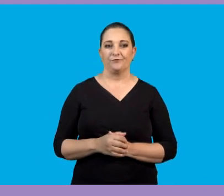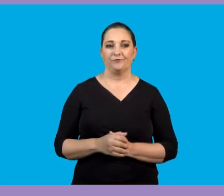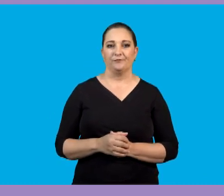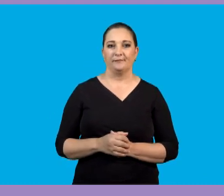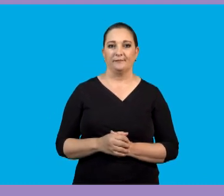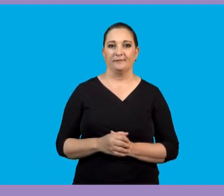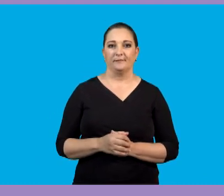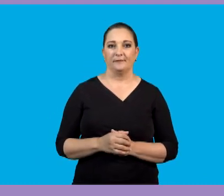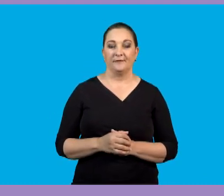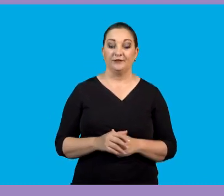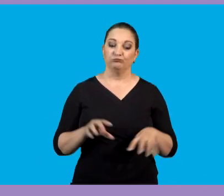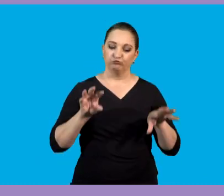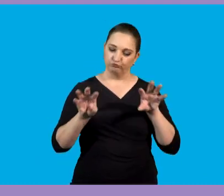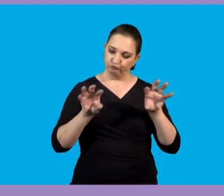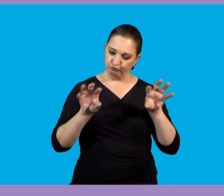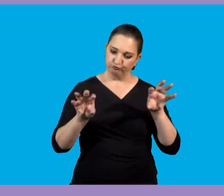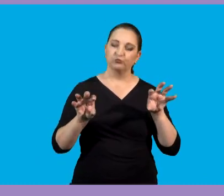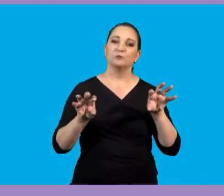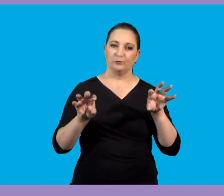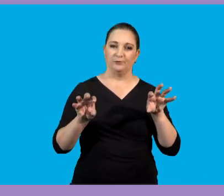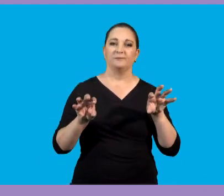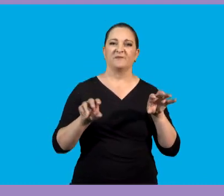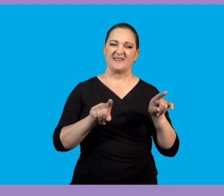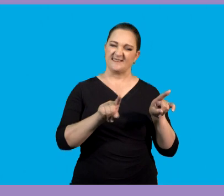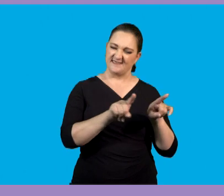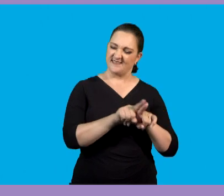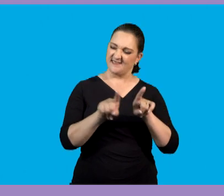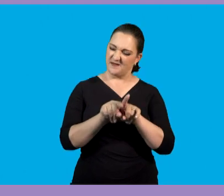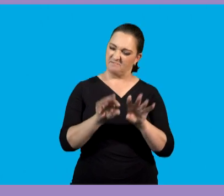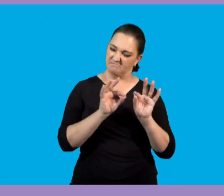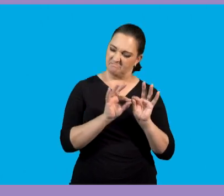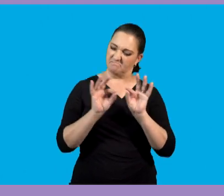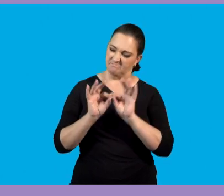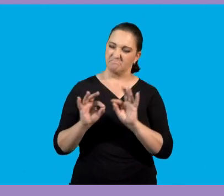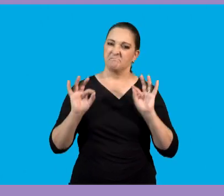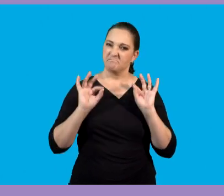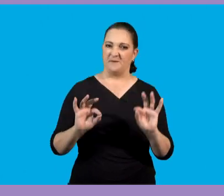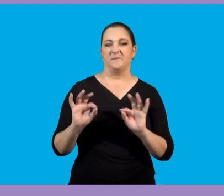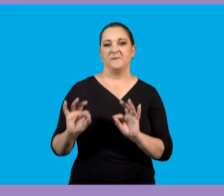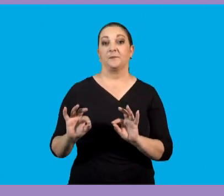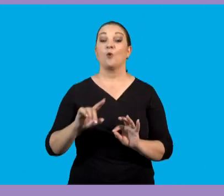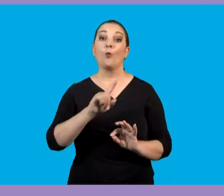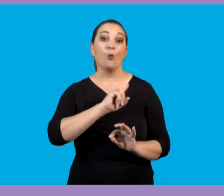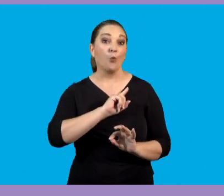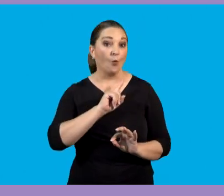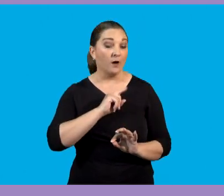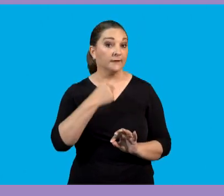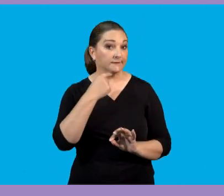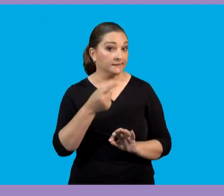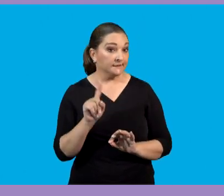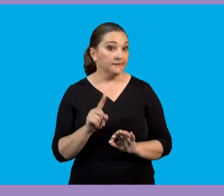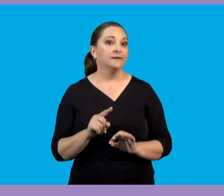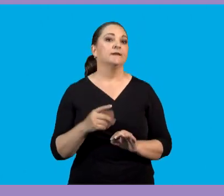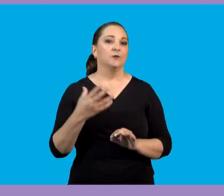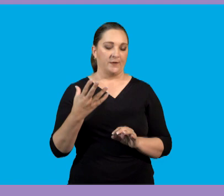And those are the two triangles that are congruent. And what is our reason for this? Our reason for this would